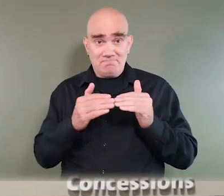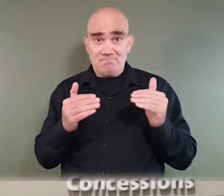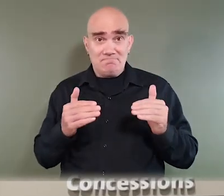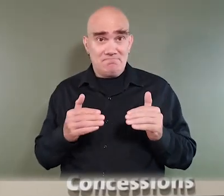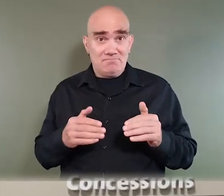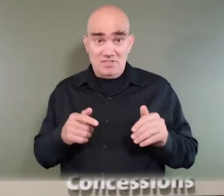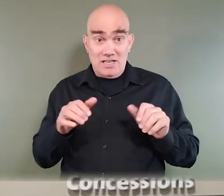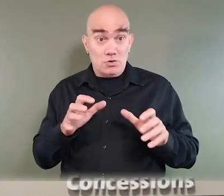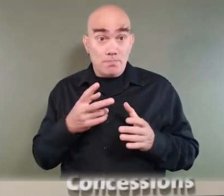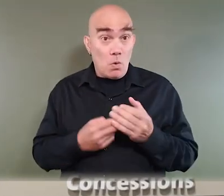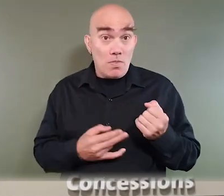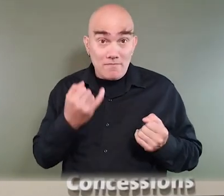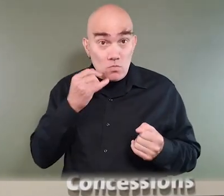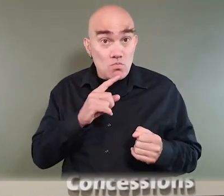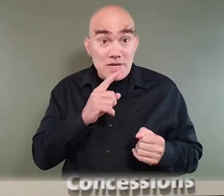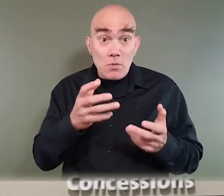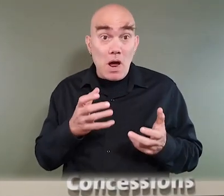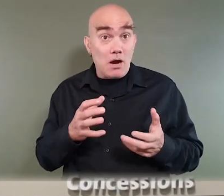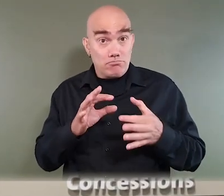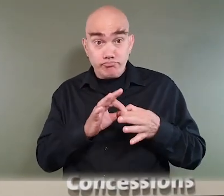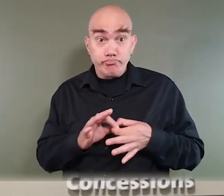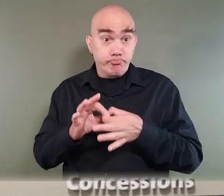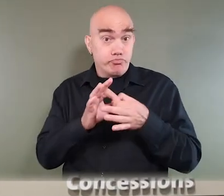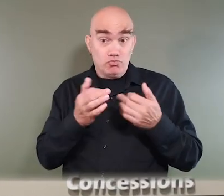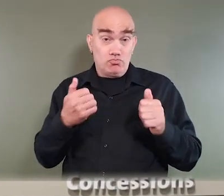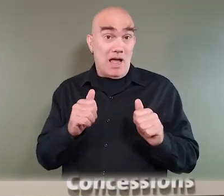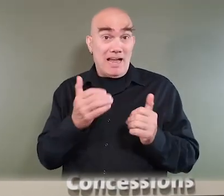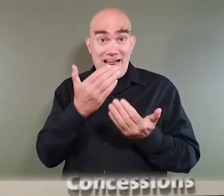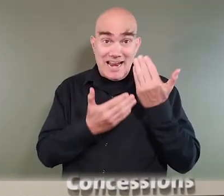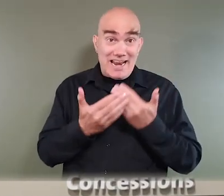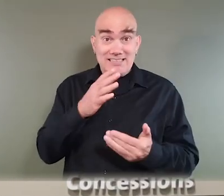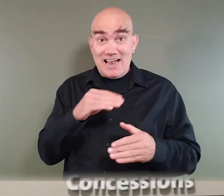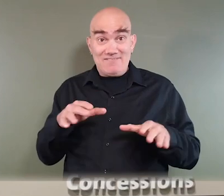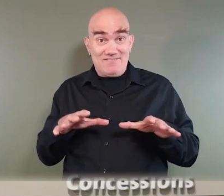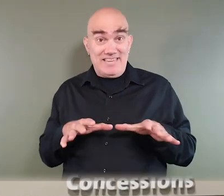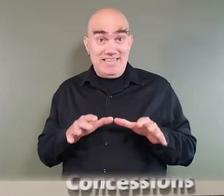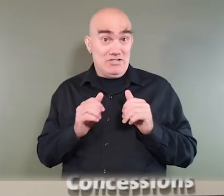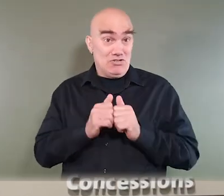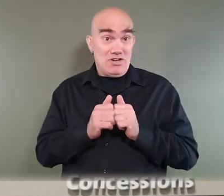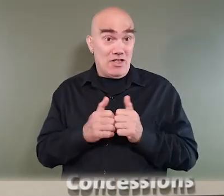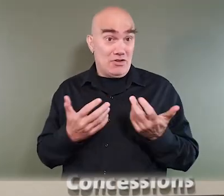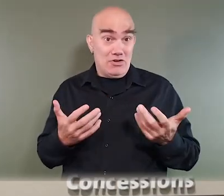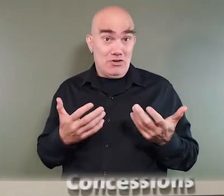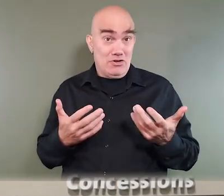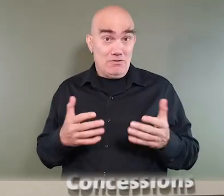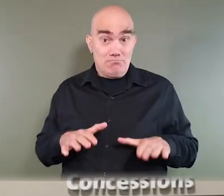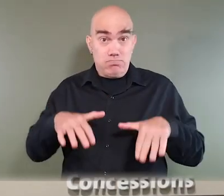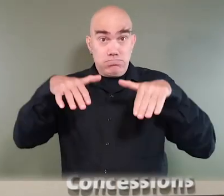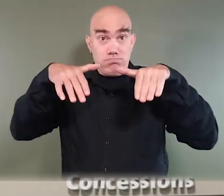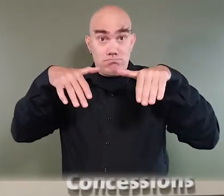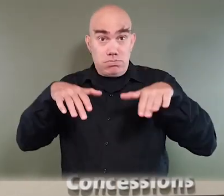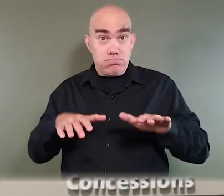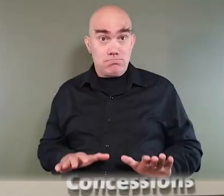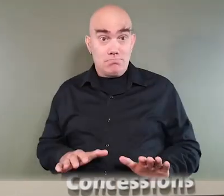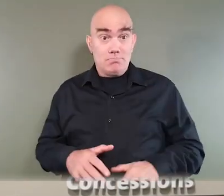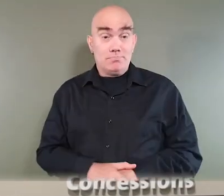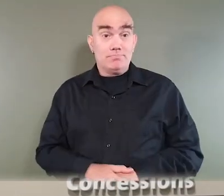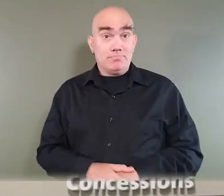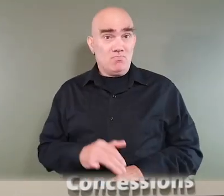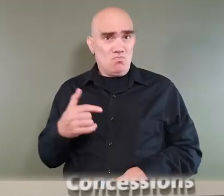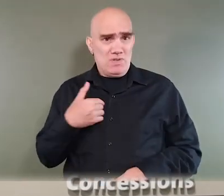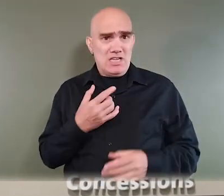really want to go for the coordination, try hands and feet together. We adapt, right? We're yogis, we